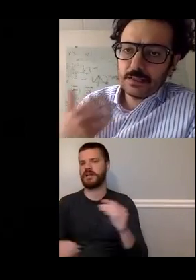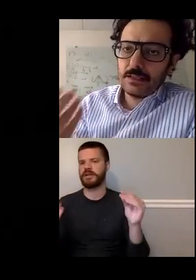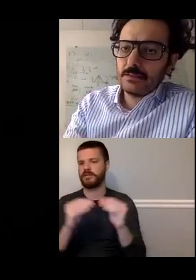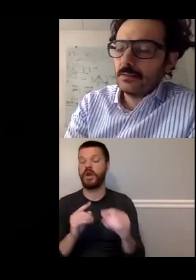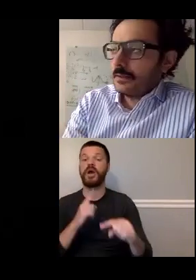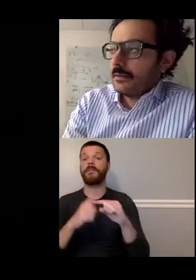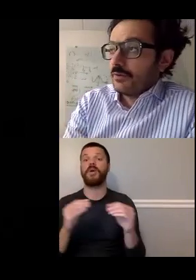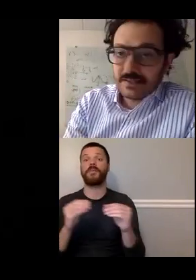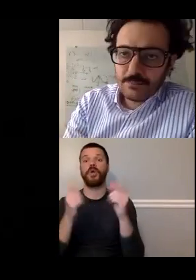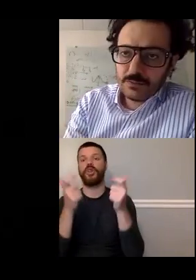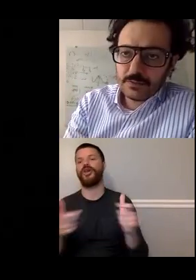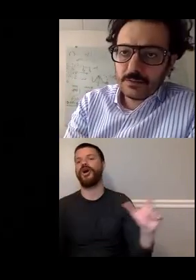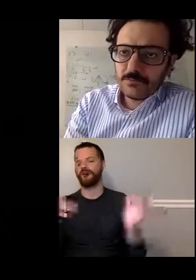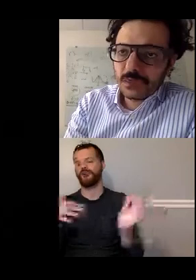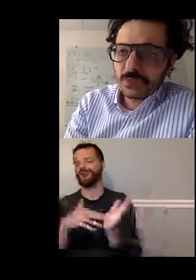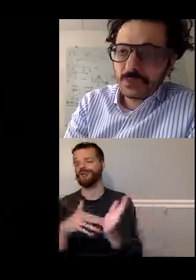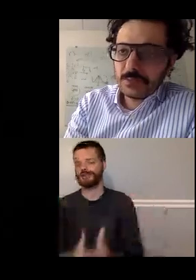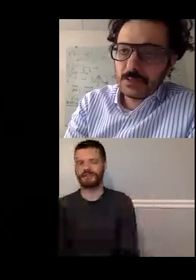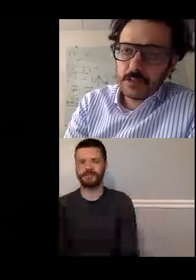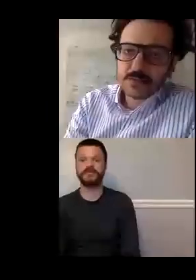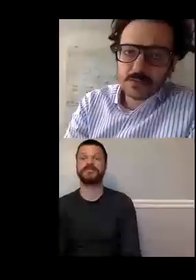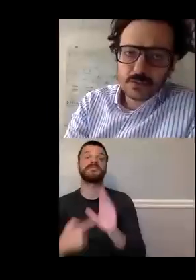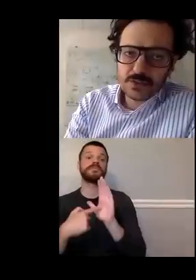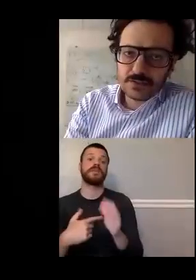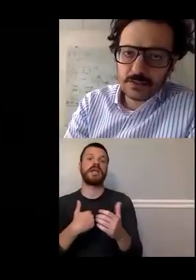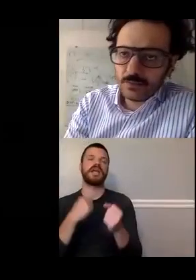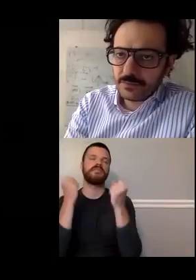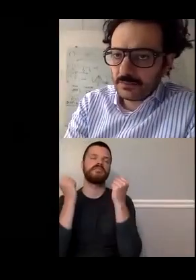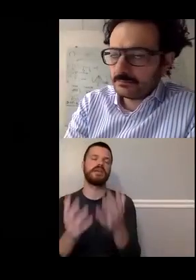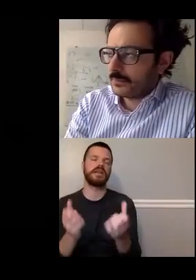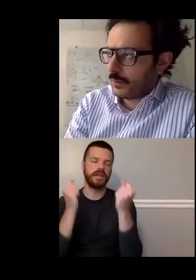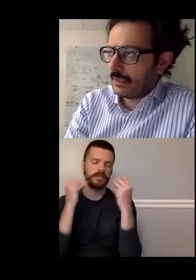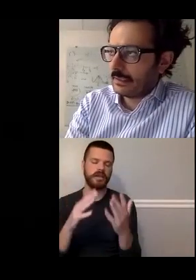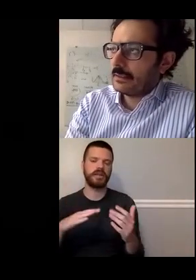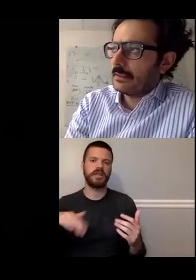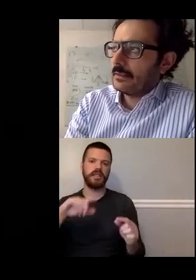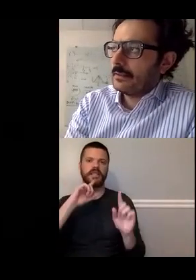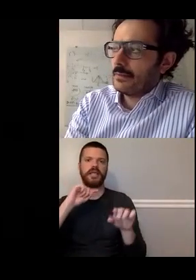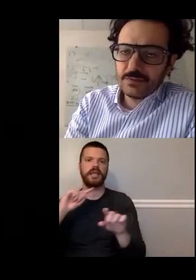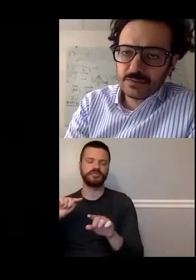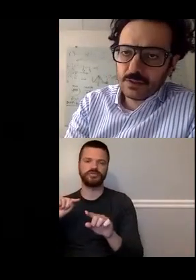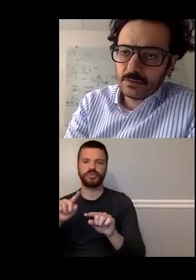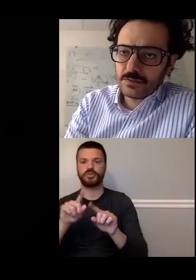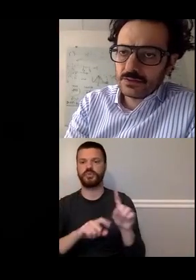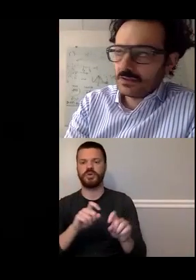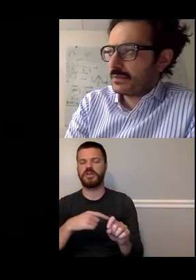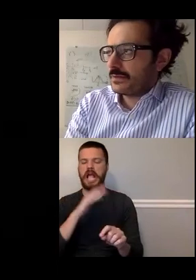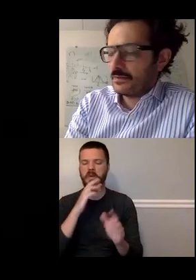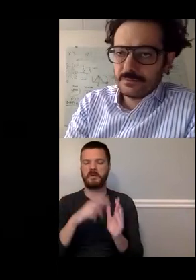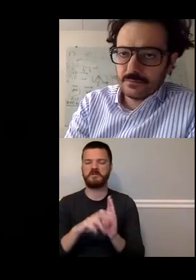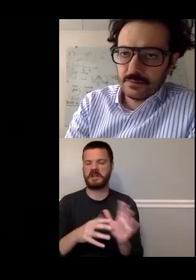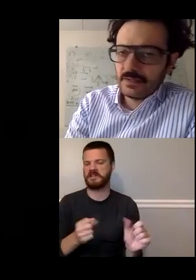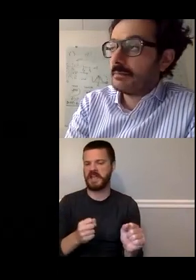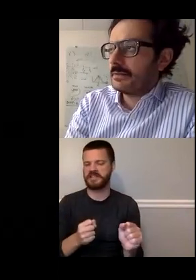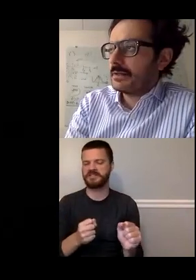studies. And for example, there are many, many unanswered questions. I'll go through them quickly about these markers just because